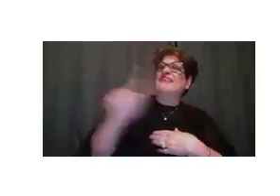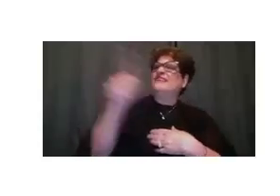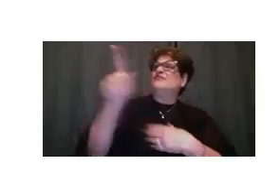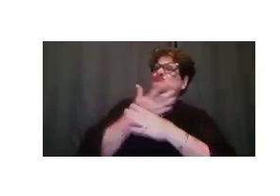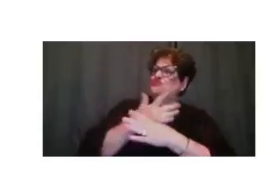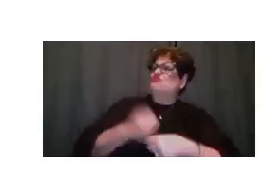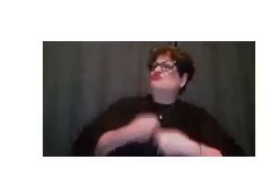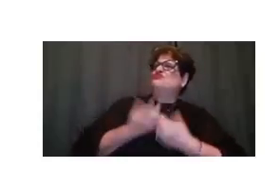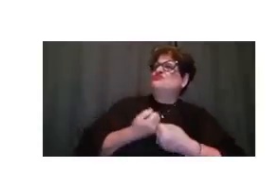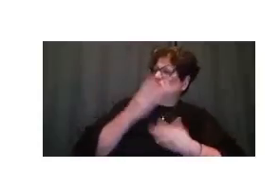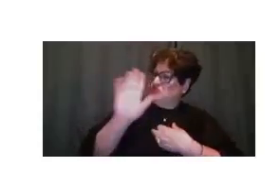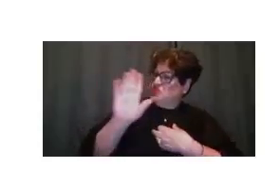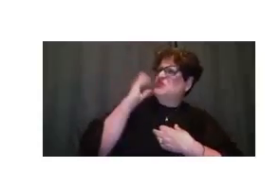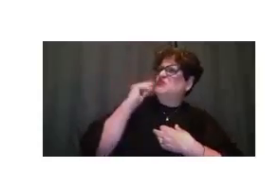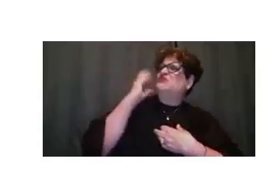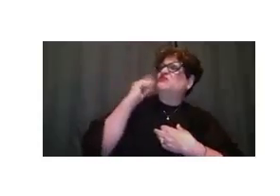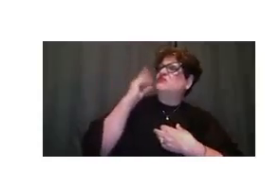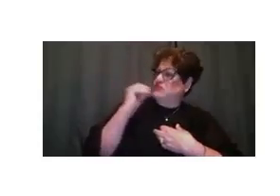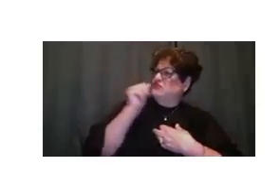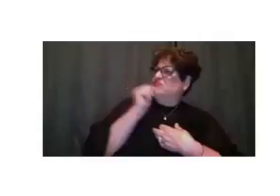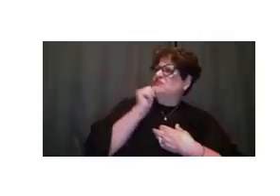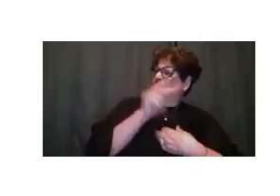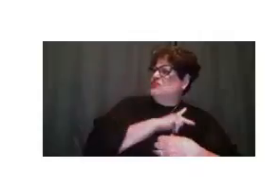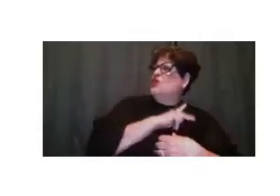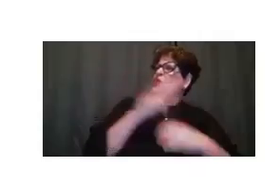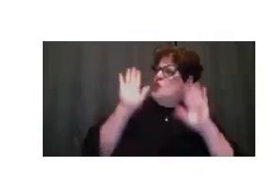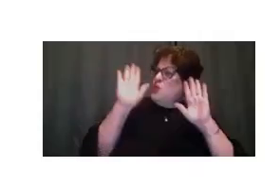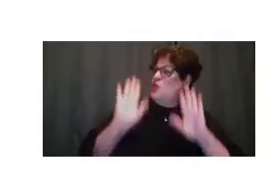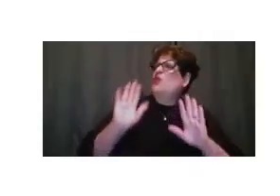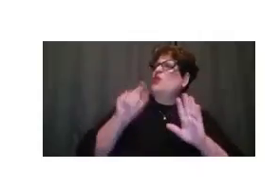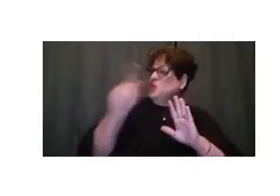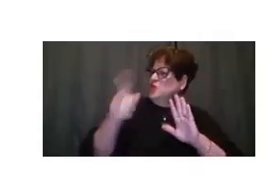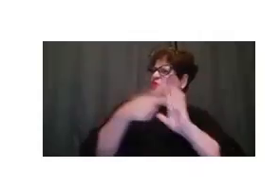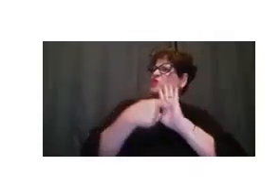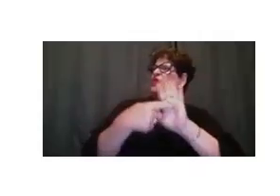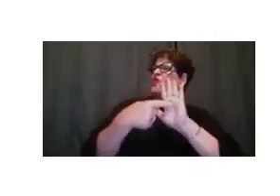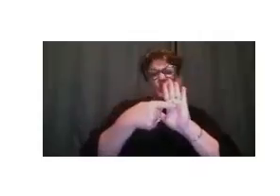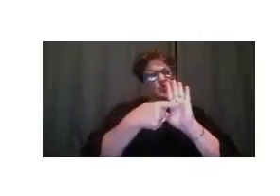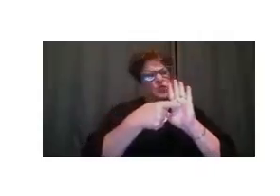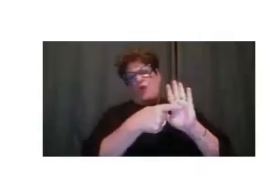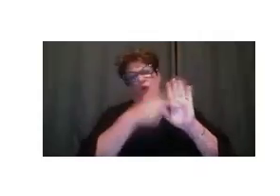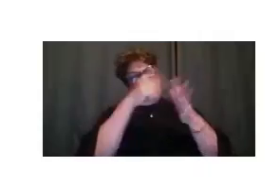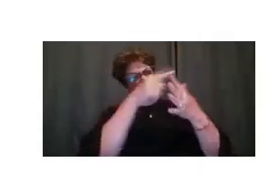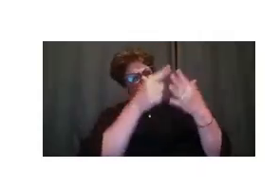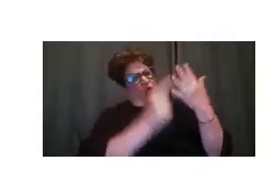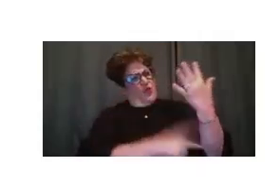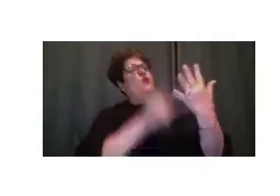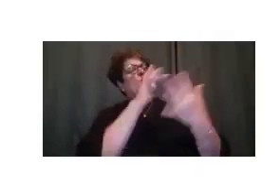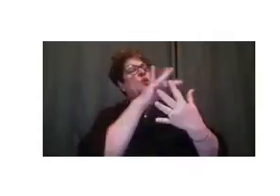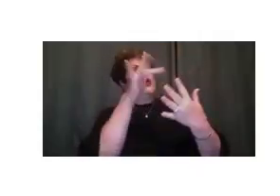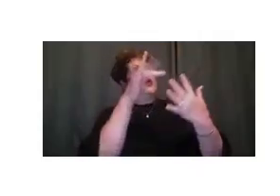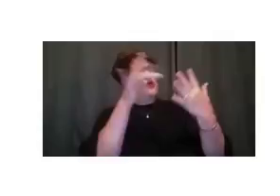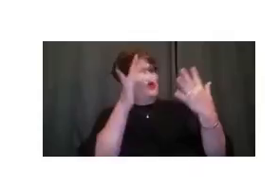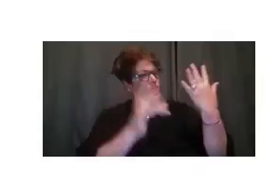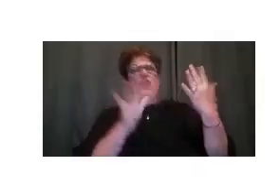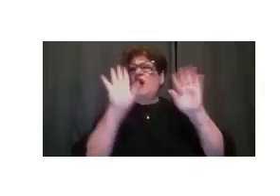your personal experiences. And I think you really illustrated so many points beautifully there. Like you said, we all